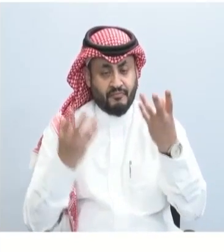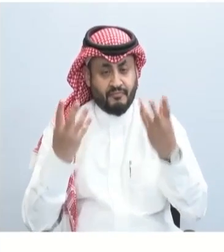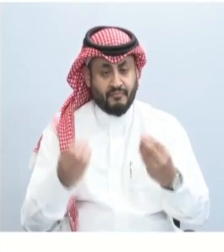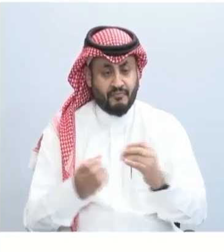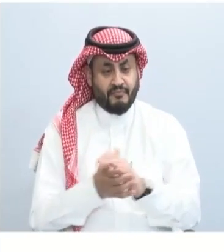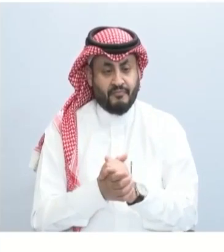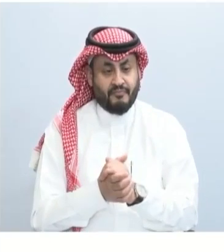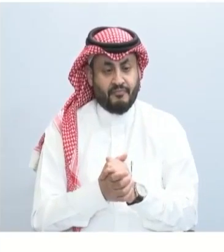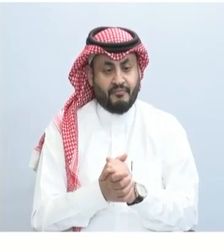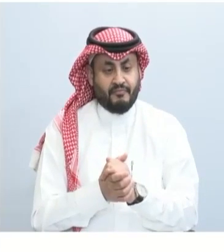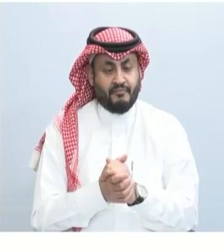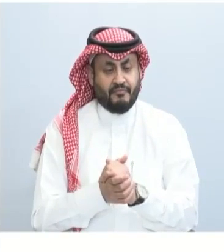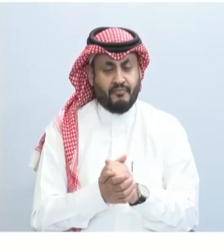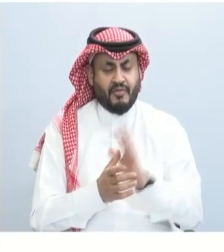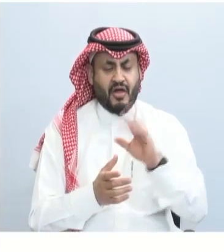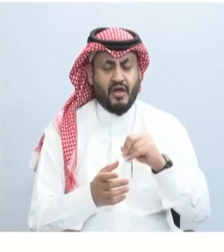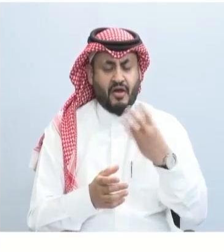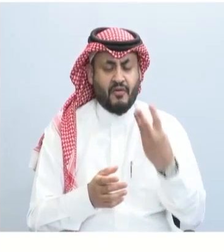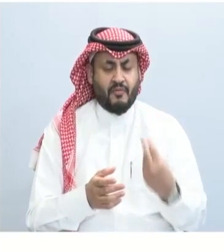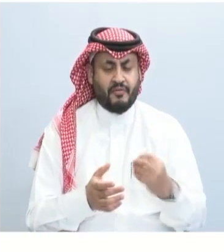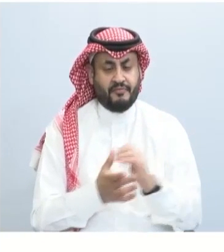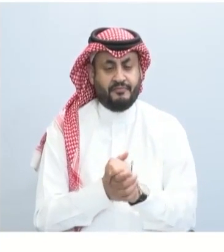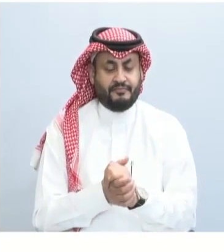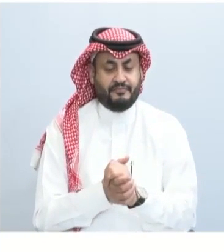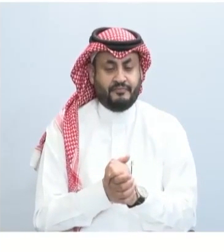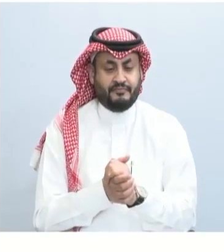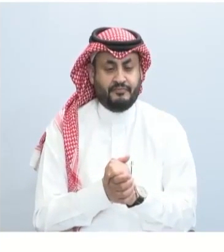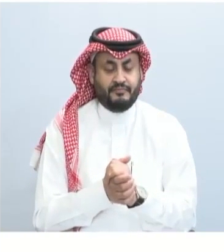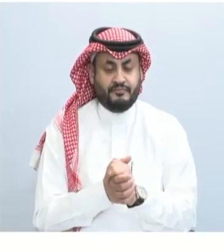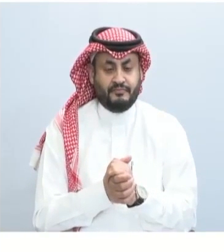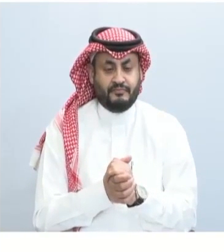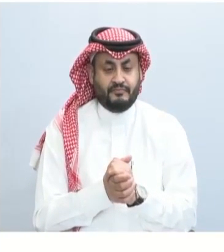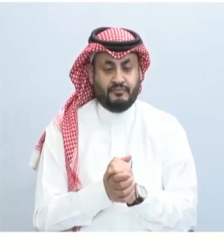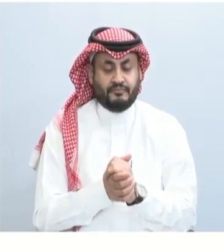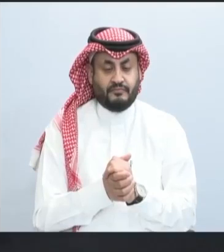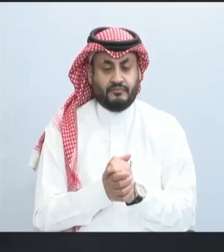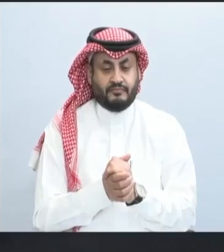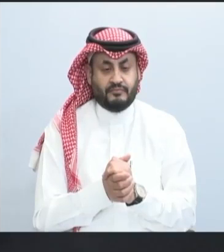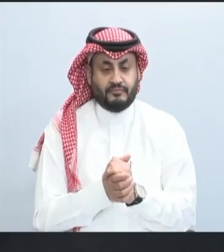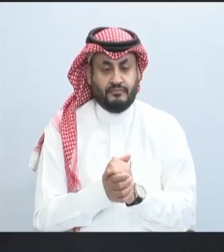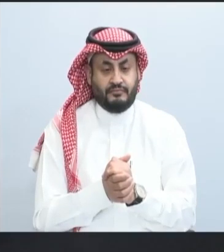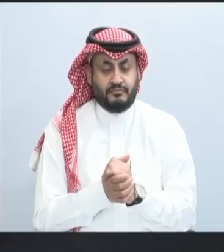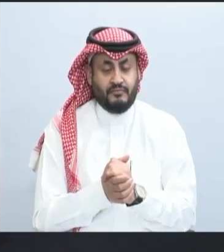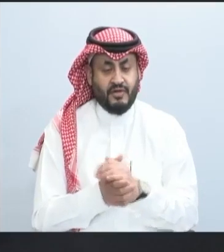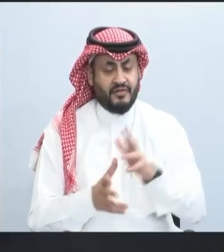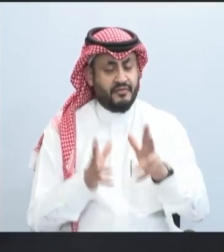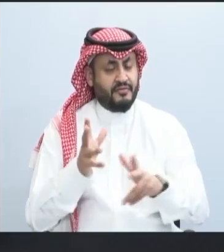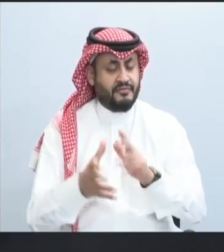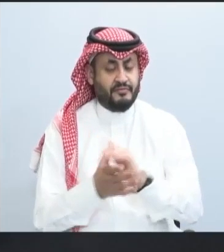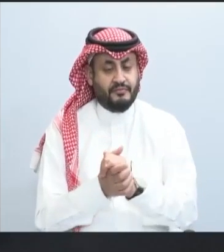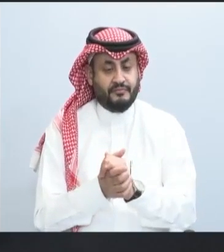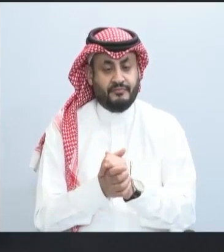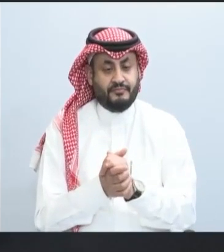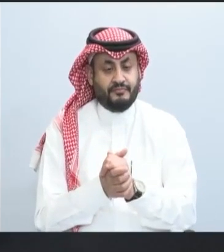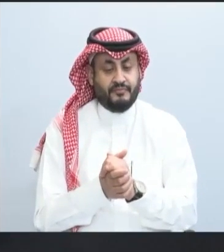week. I can't wait. So here you go. This is the story, or this